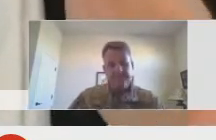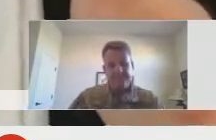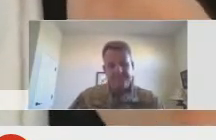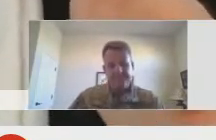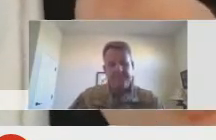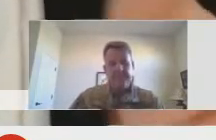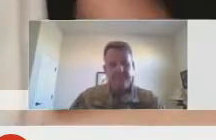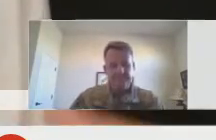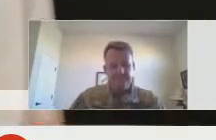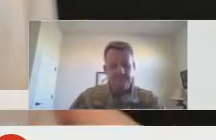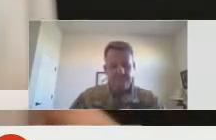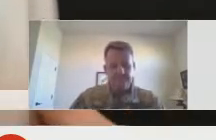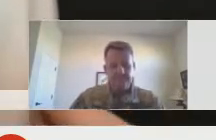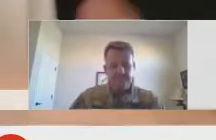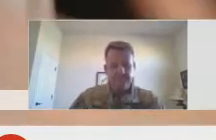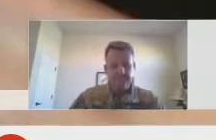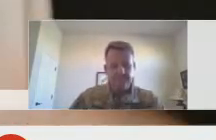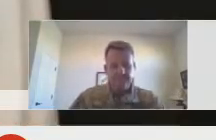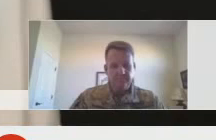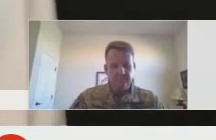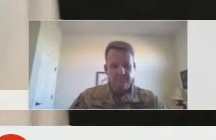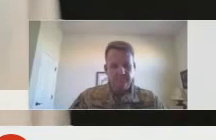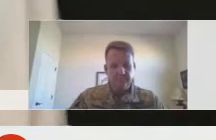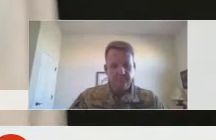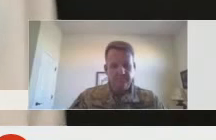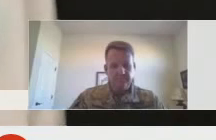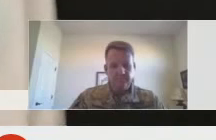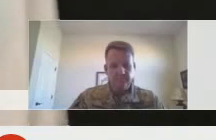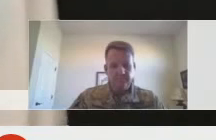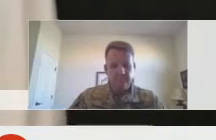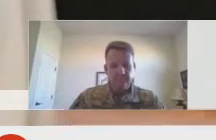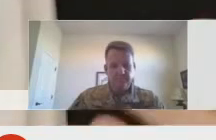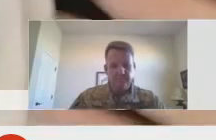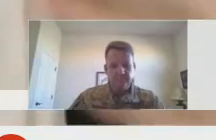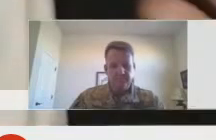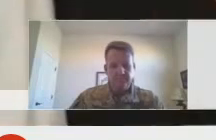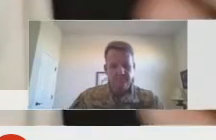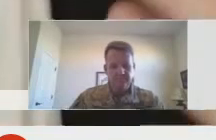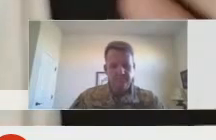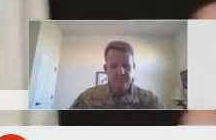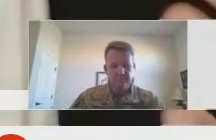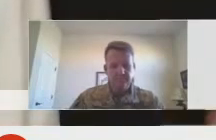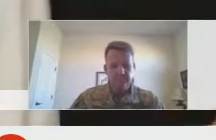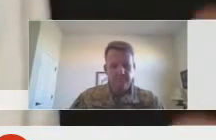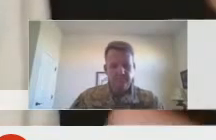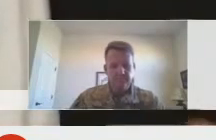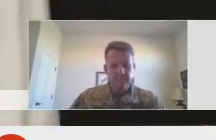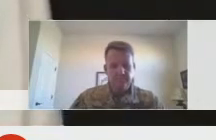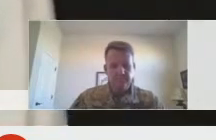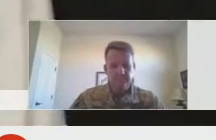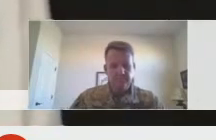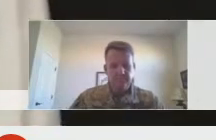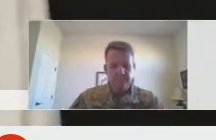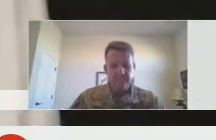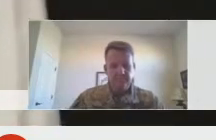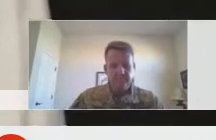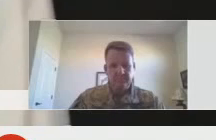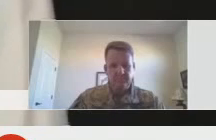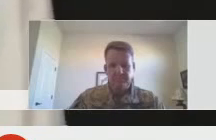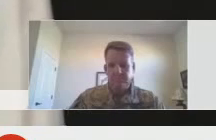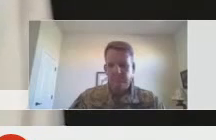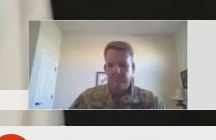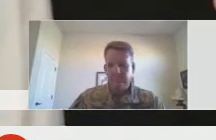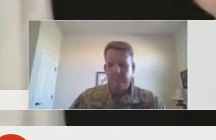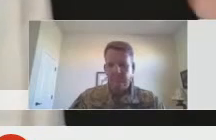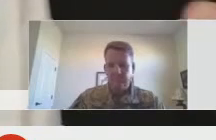highly effective vaccine. So it's a matter of winning over the confidence. And we totally understand that it's not necessarily